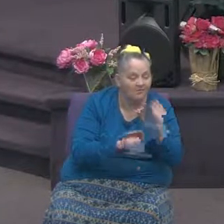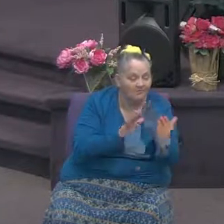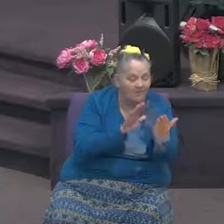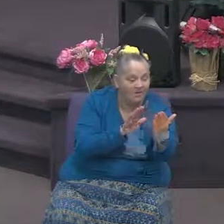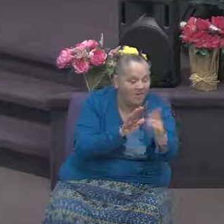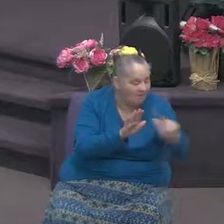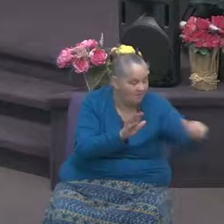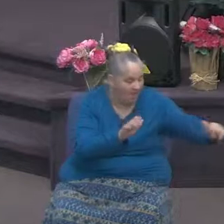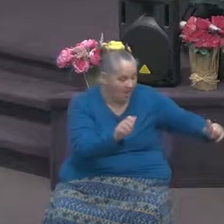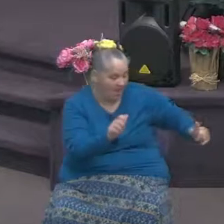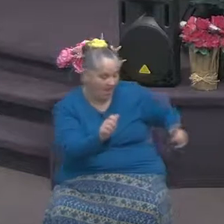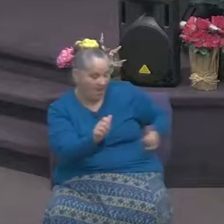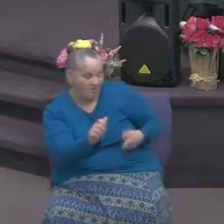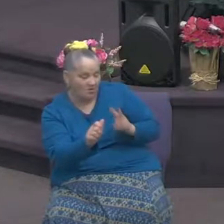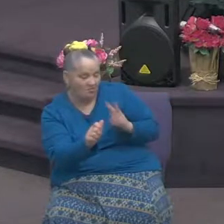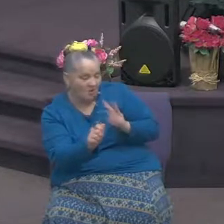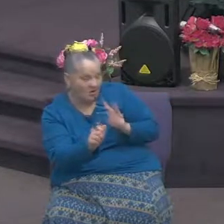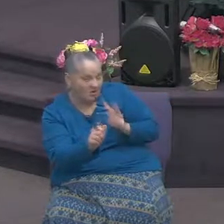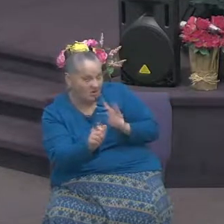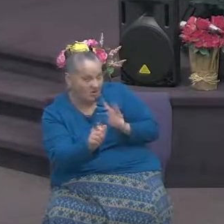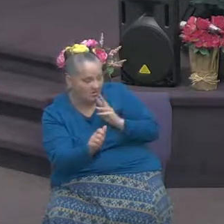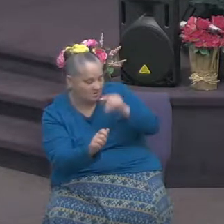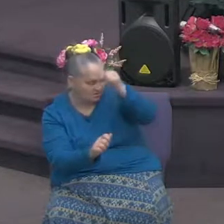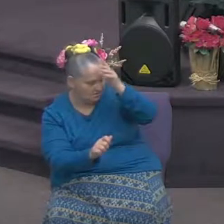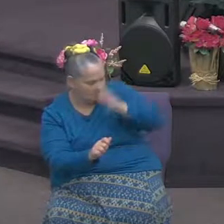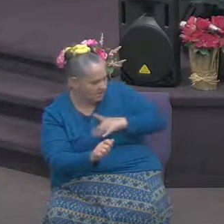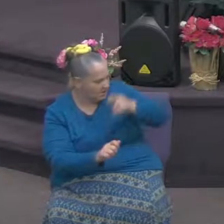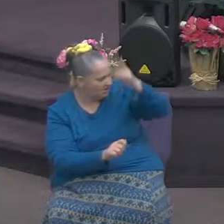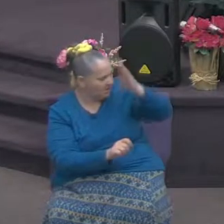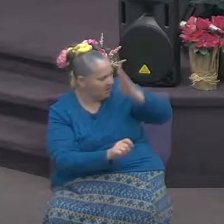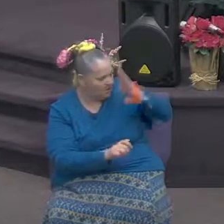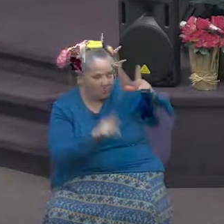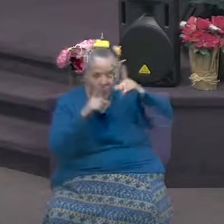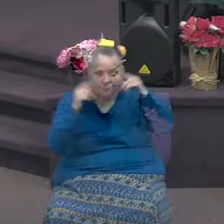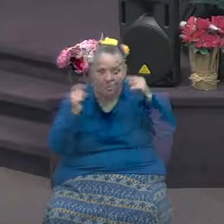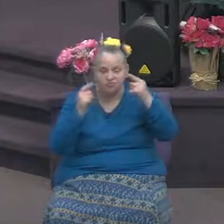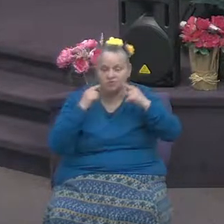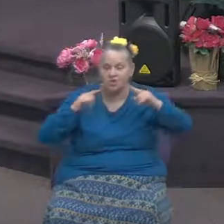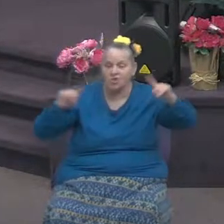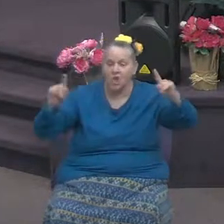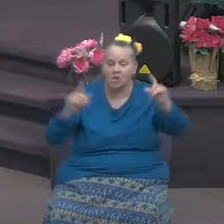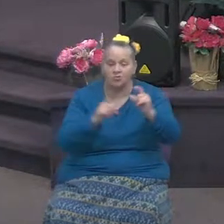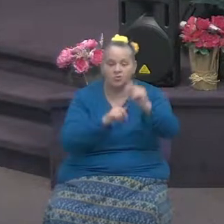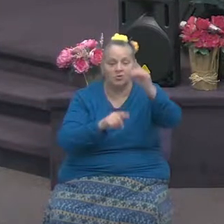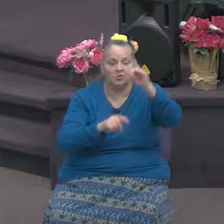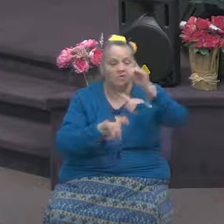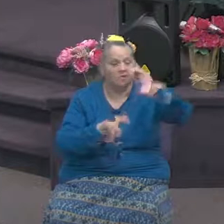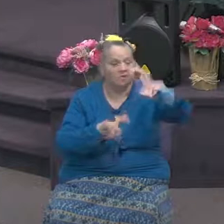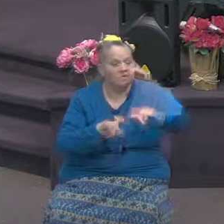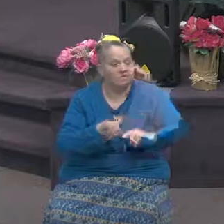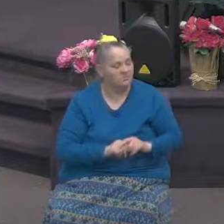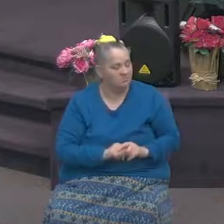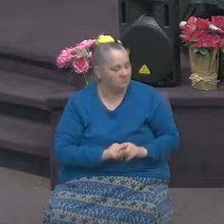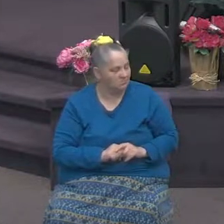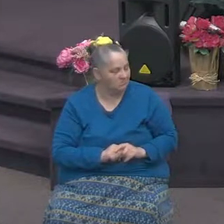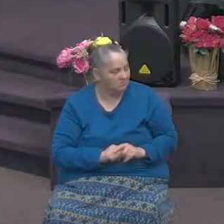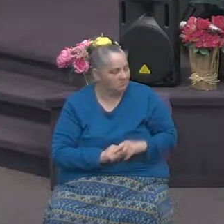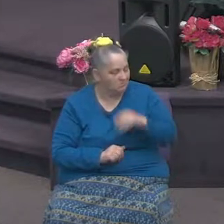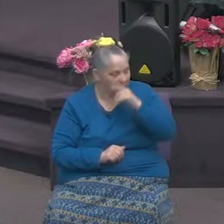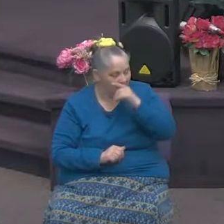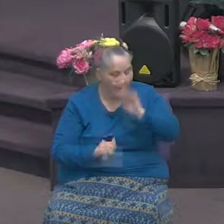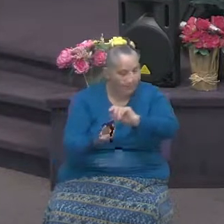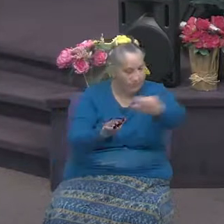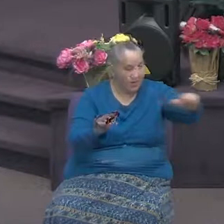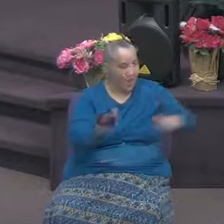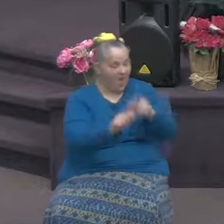Right in back of that water stands the man of God, Moses, the declared word of the Lord.